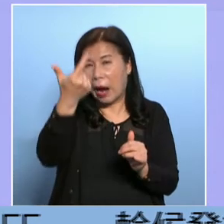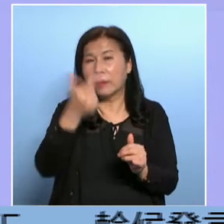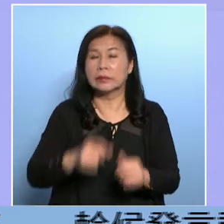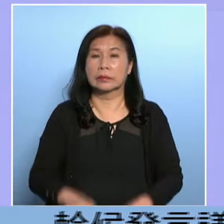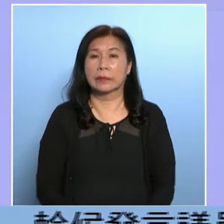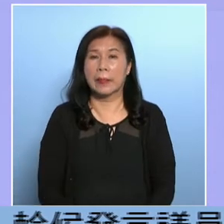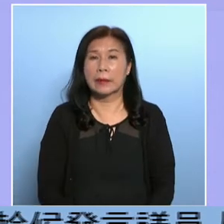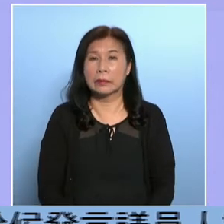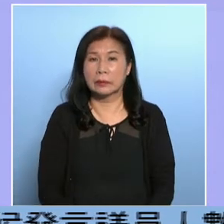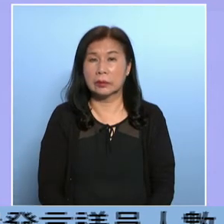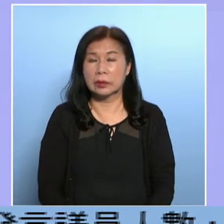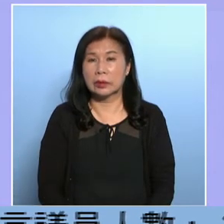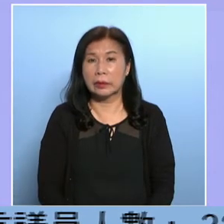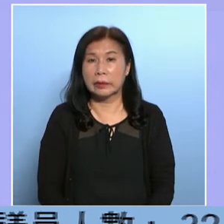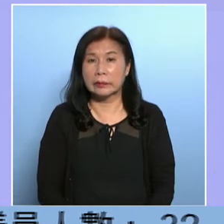put up with such